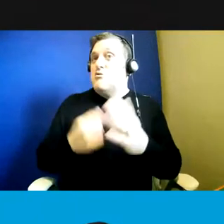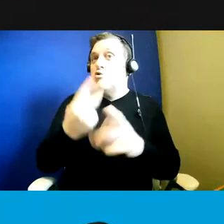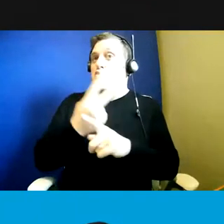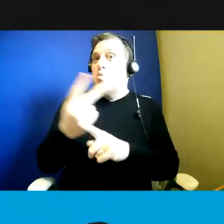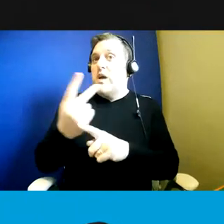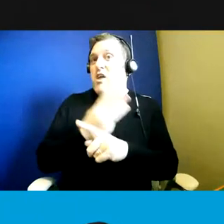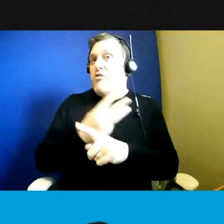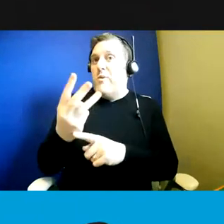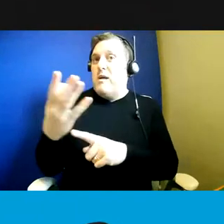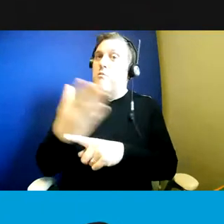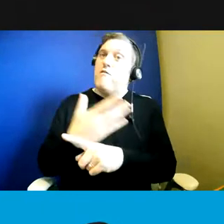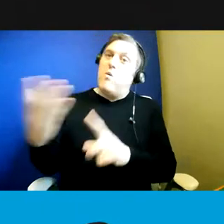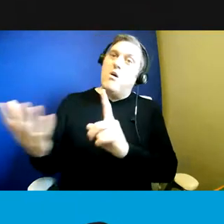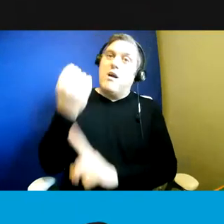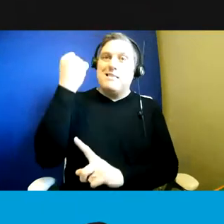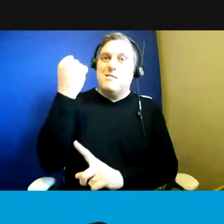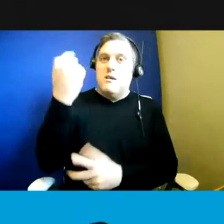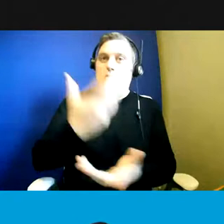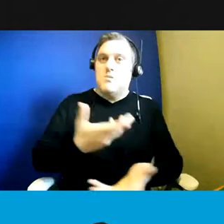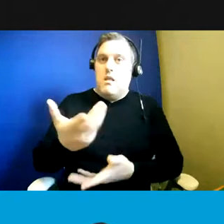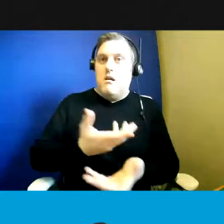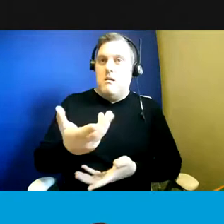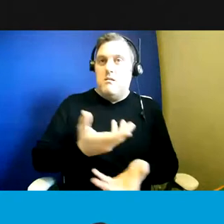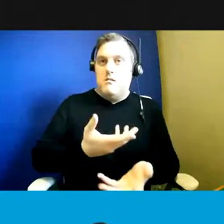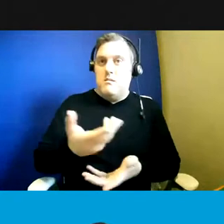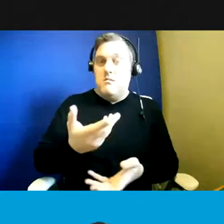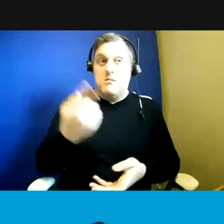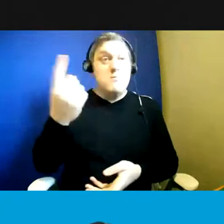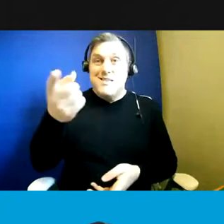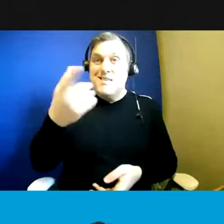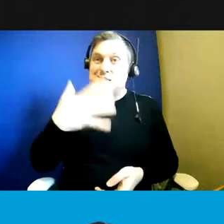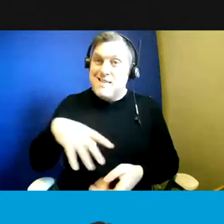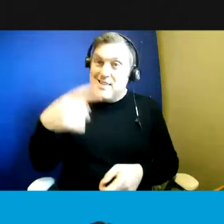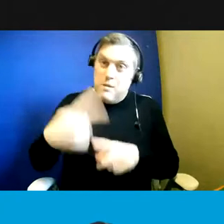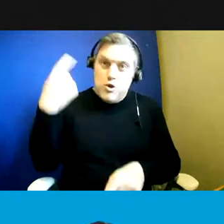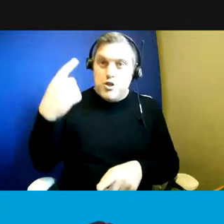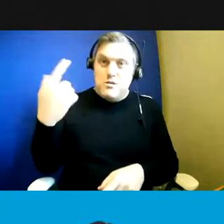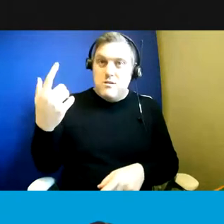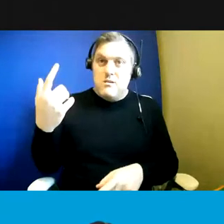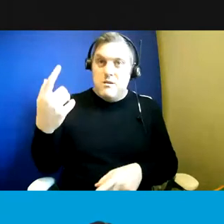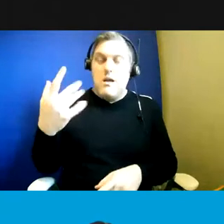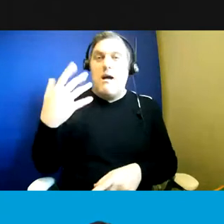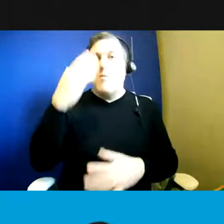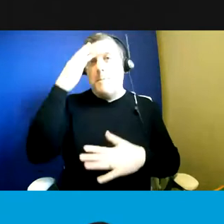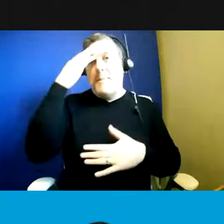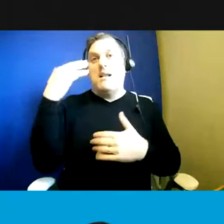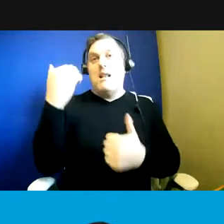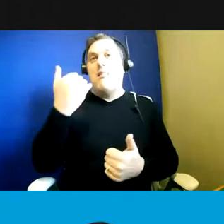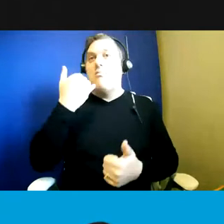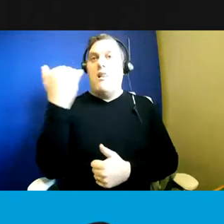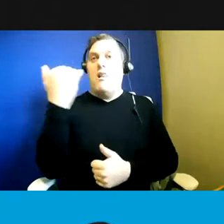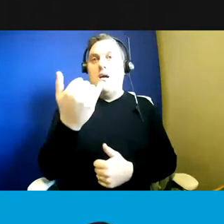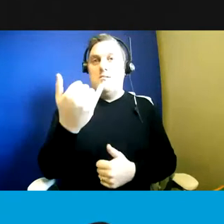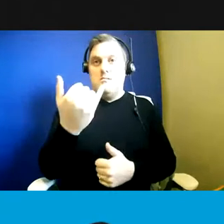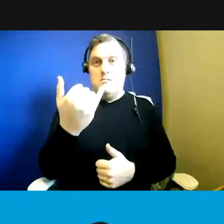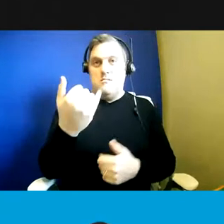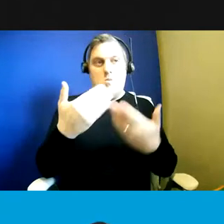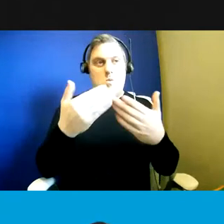get counselling. If somebody wants immediate help, there's a Derbyshire mental health line open 24 hours a